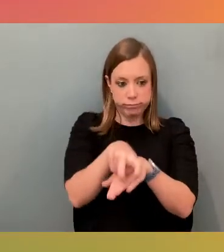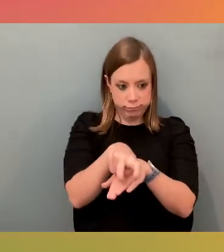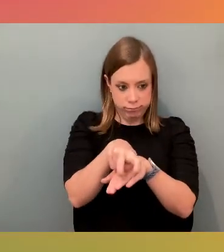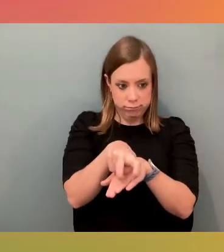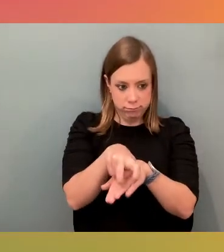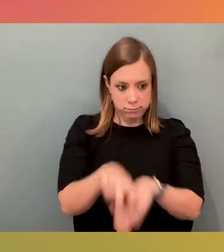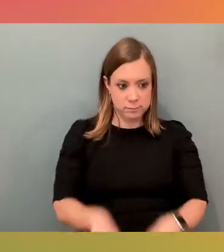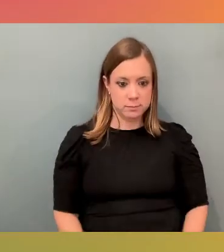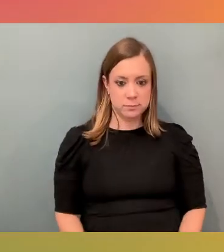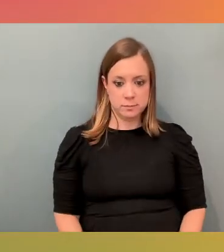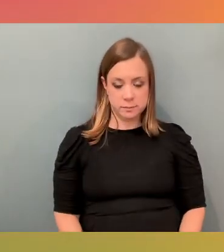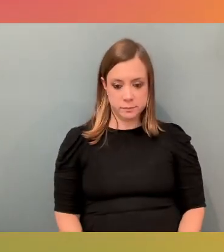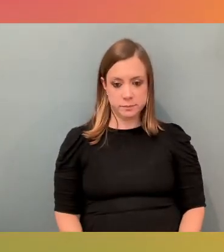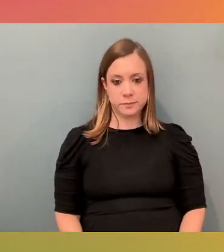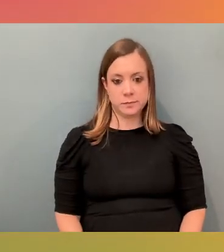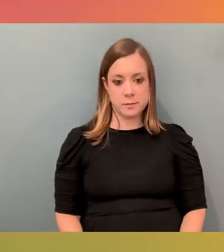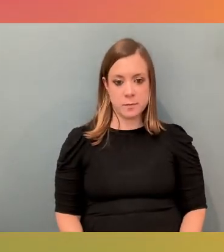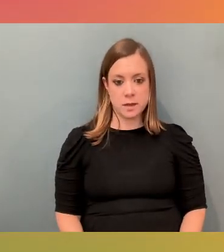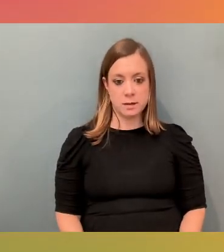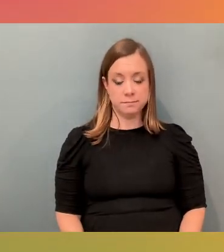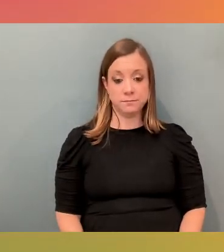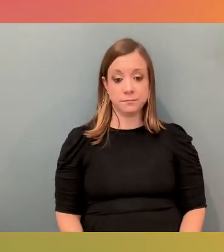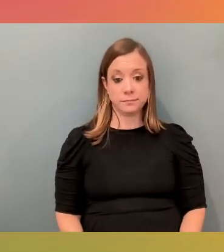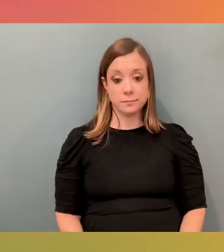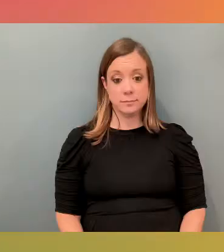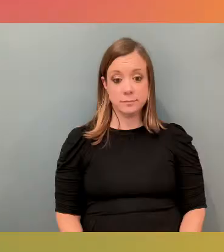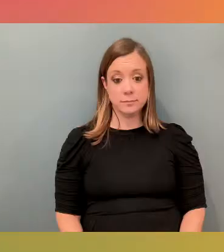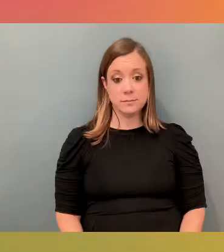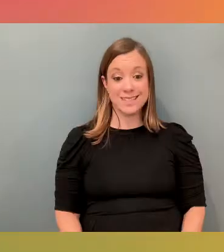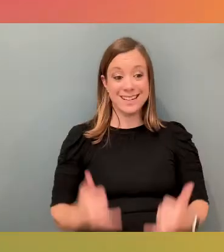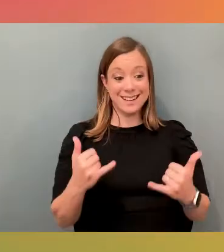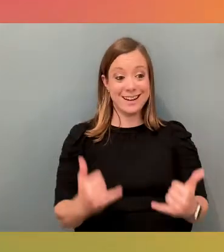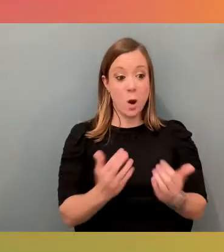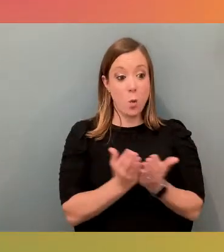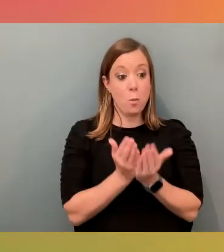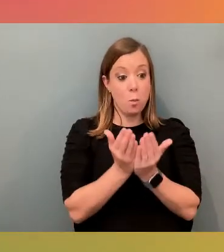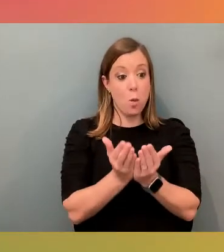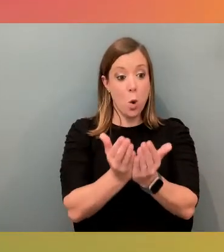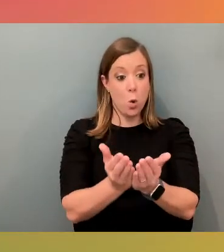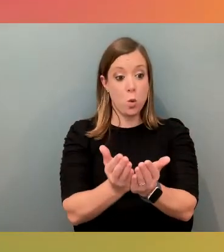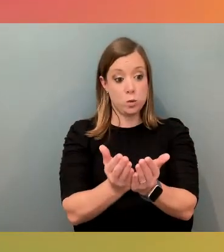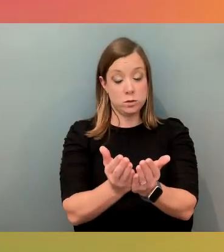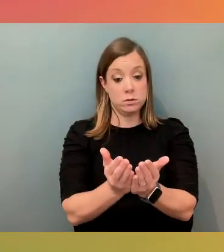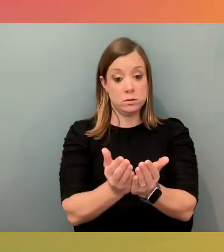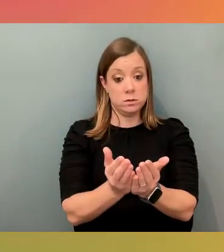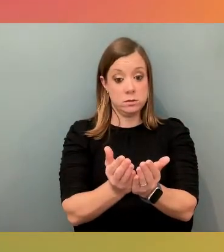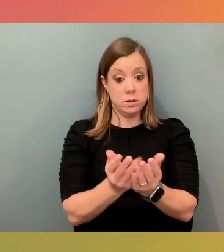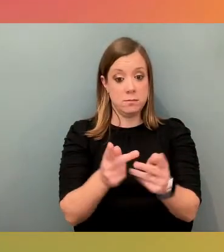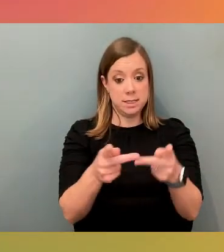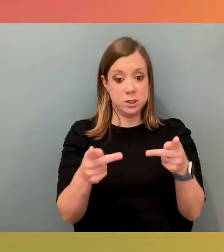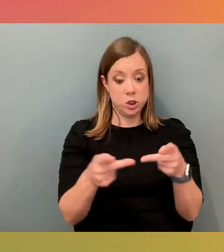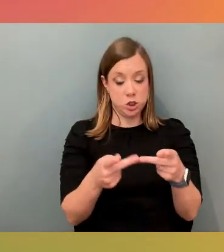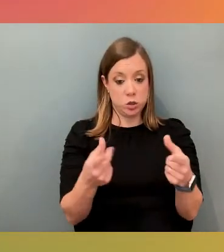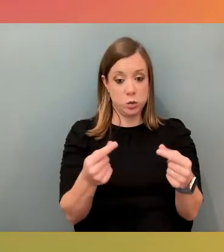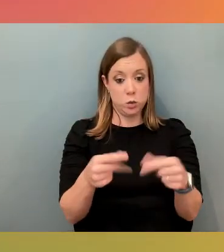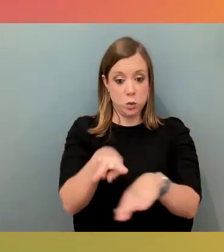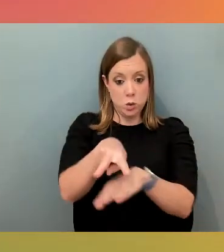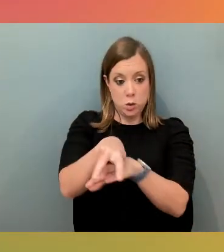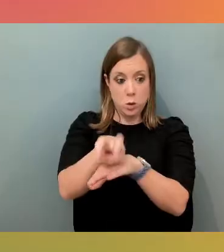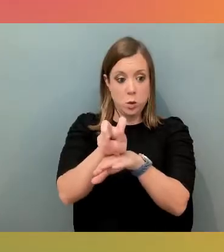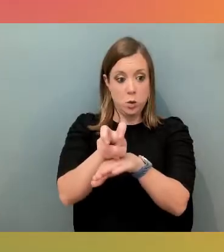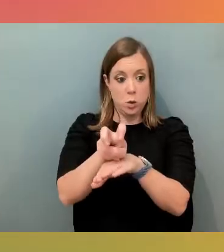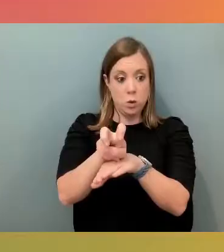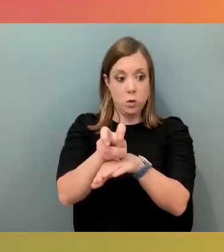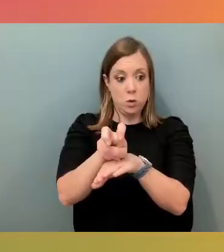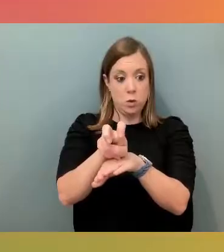the hips. We're going to come to a boat pose. So option 1, bringing hands behind the knees, floating the shins